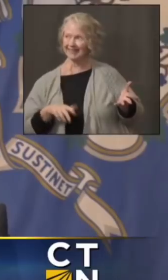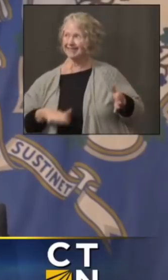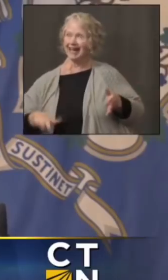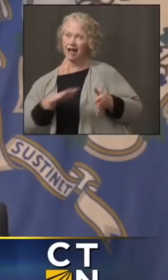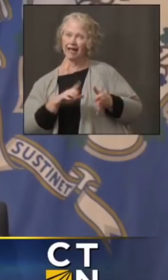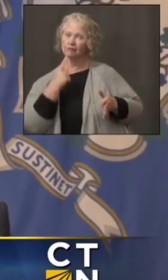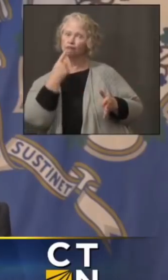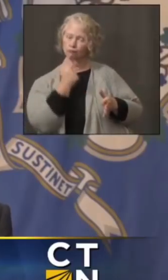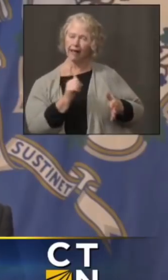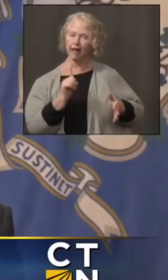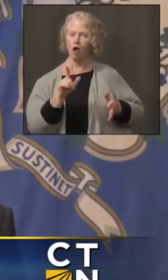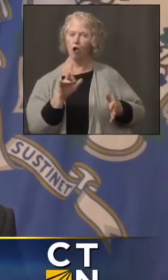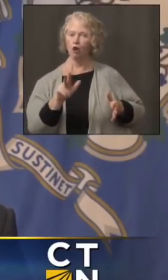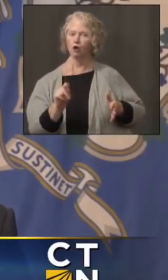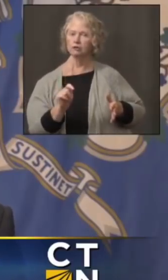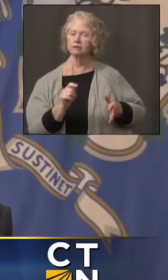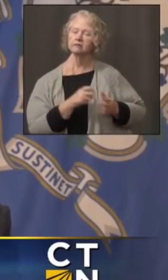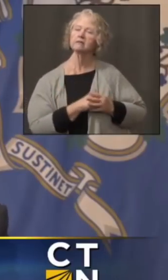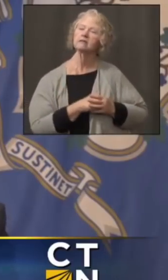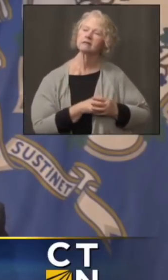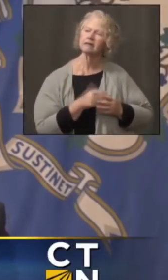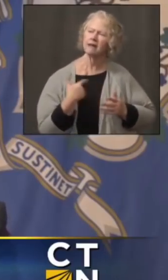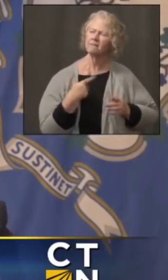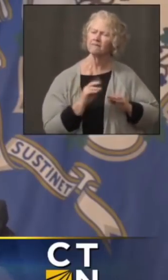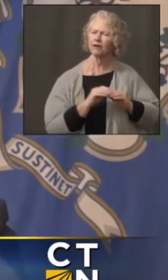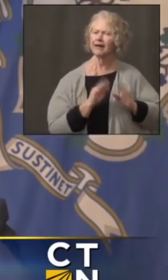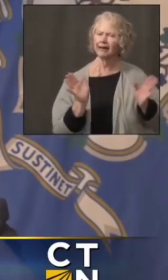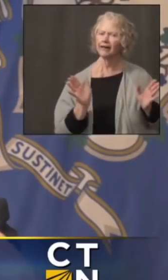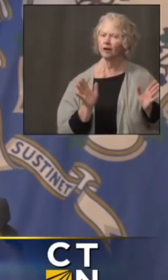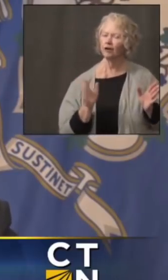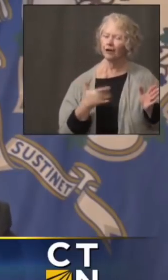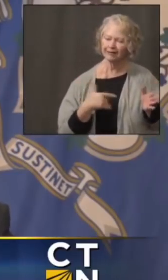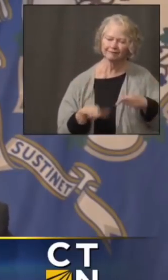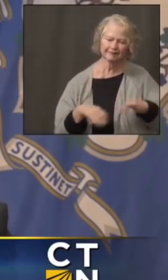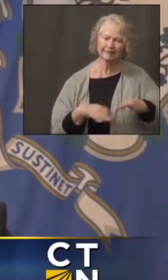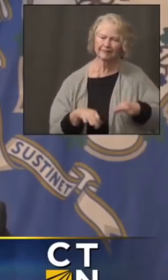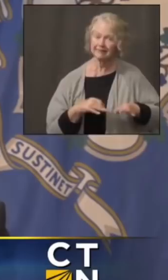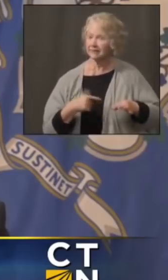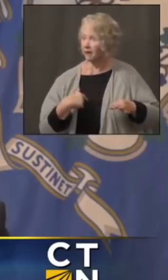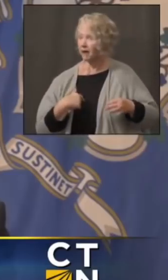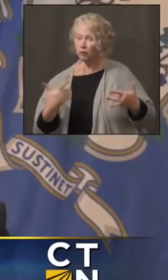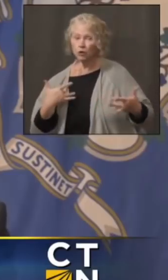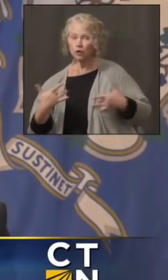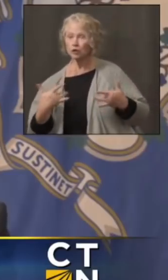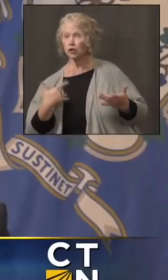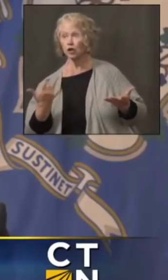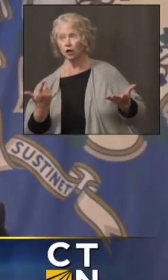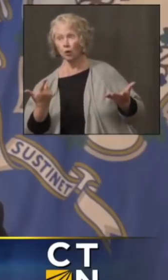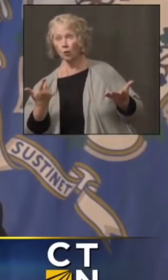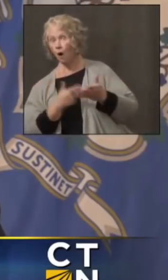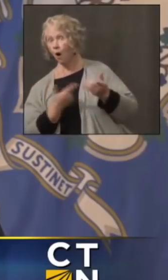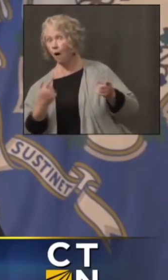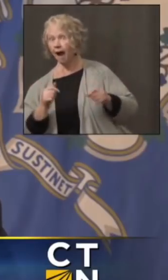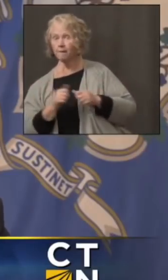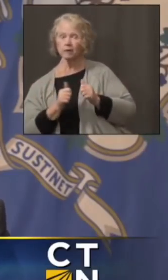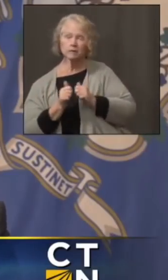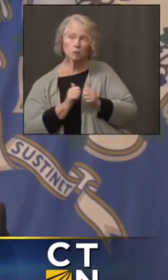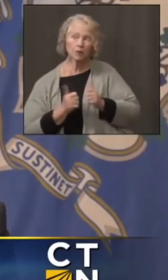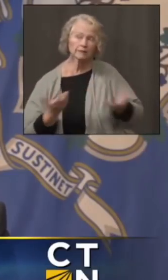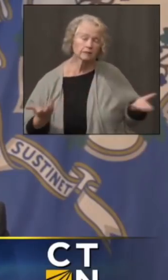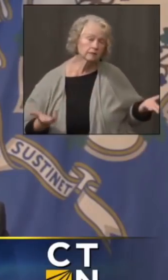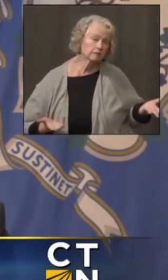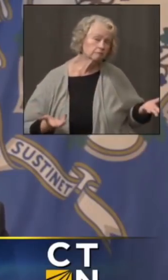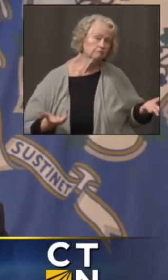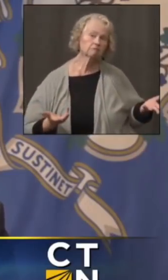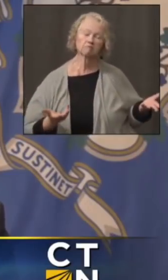be careful. I've been pretty clear about what I think in terms of where we maybe are going to be going with sports. So I urge you again to be